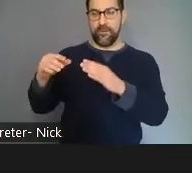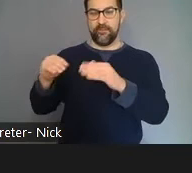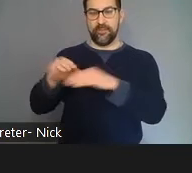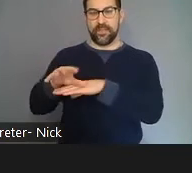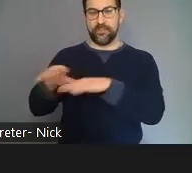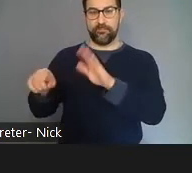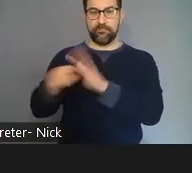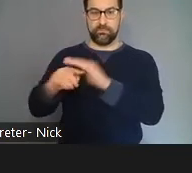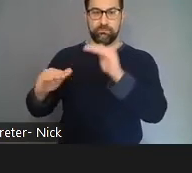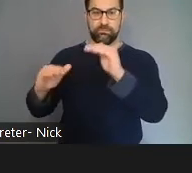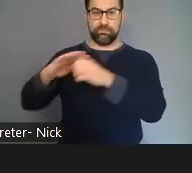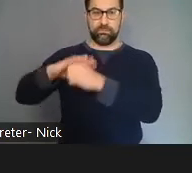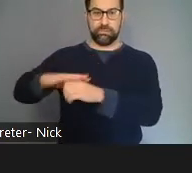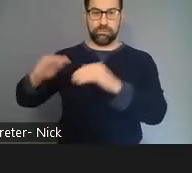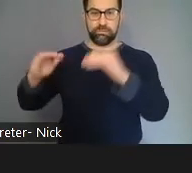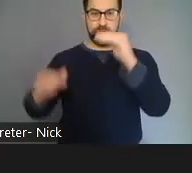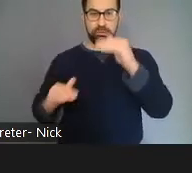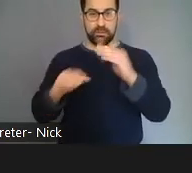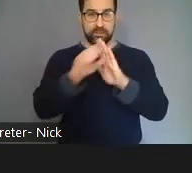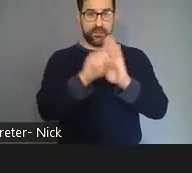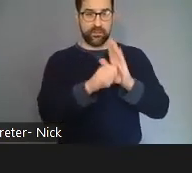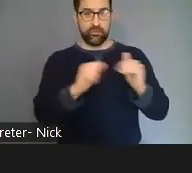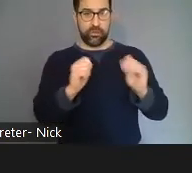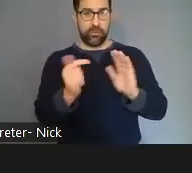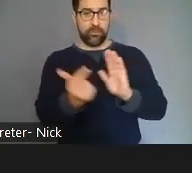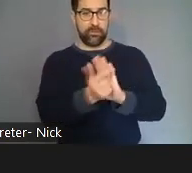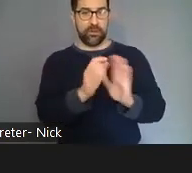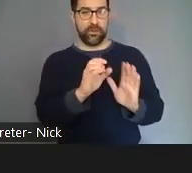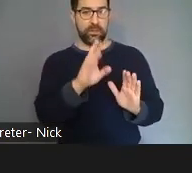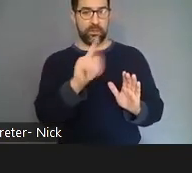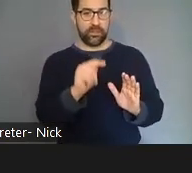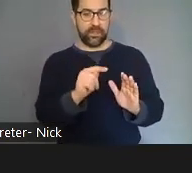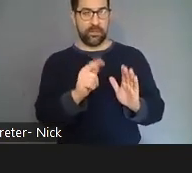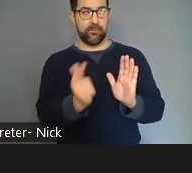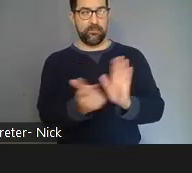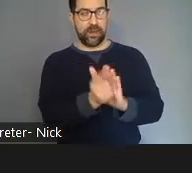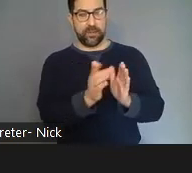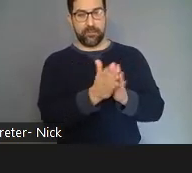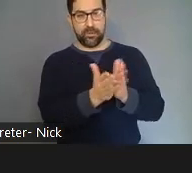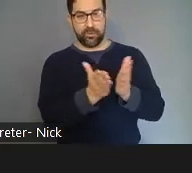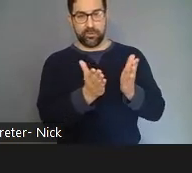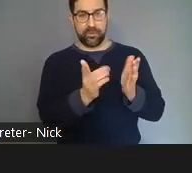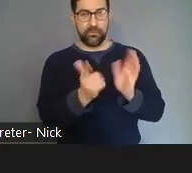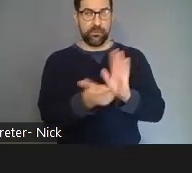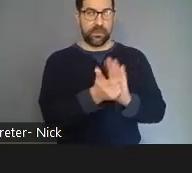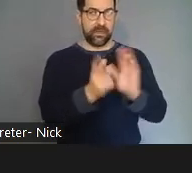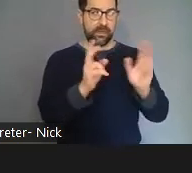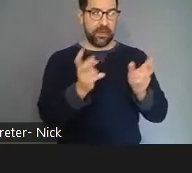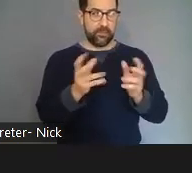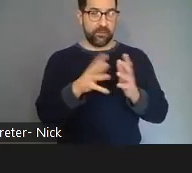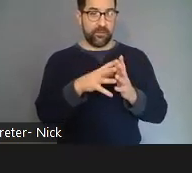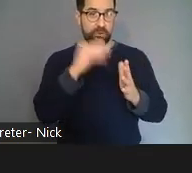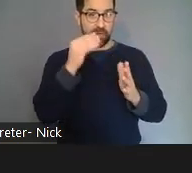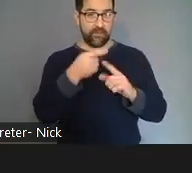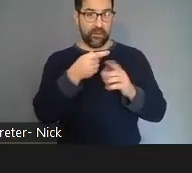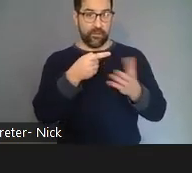actually trying to ban critical race theory, right? They're trying to ban these books and these topics of learning from the